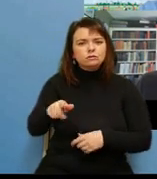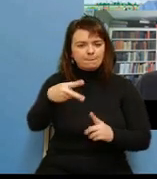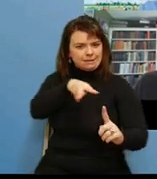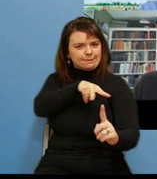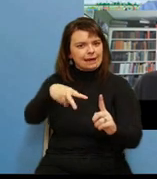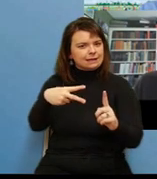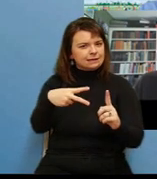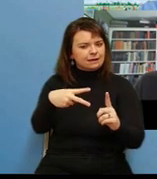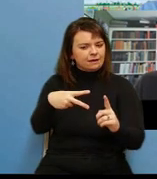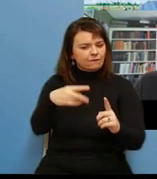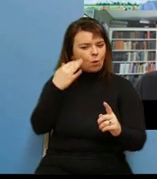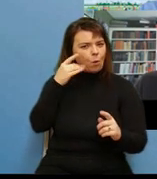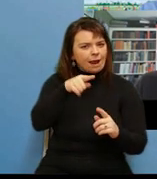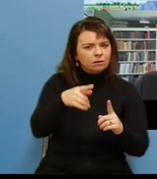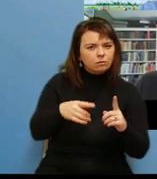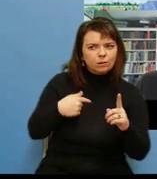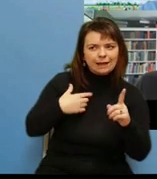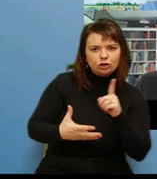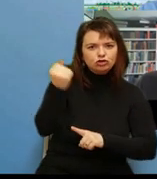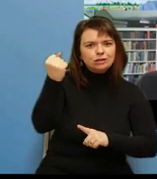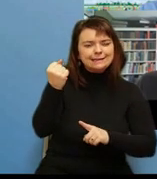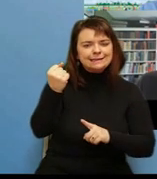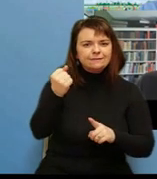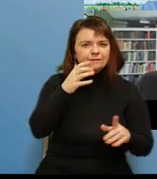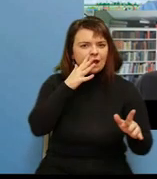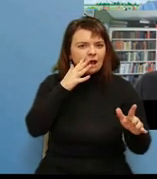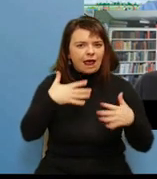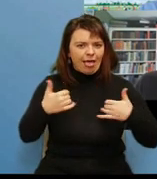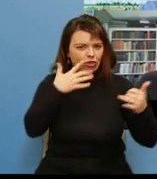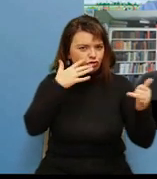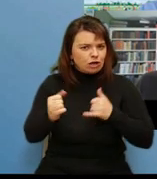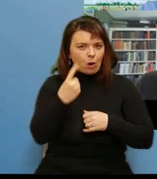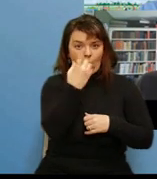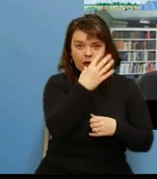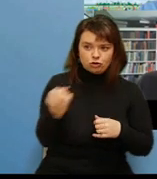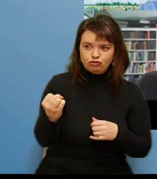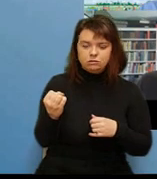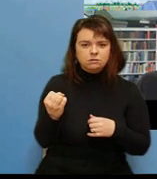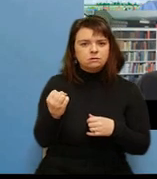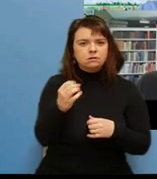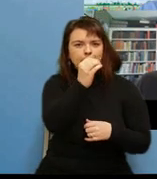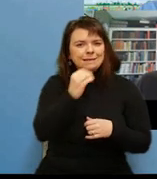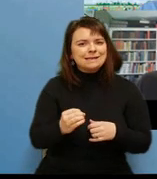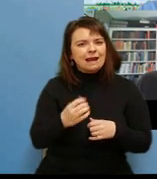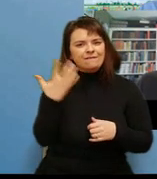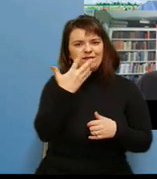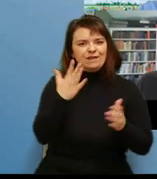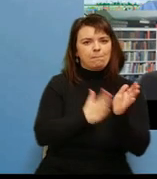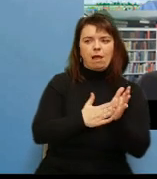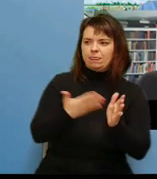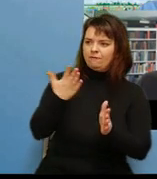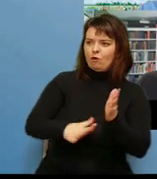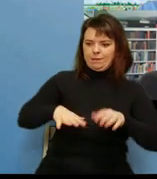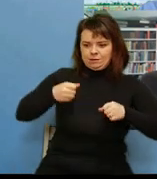it's when will we have achieved a recent health check for 100% of the patients on the register? Even if that's 15 months, say, from the start of this